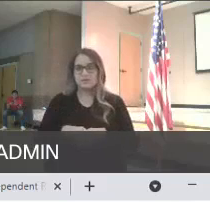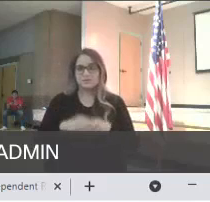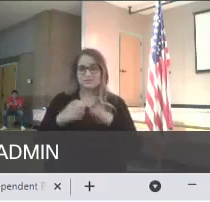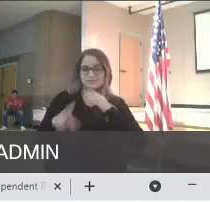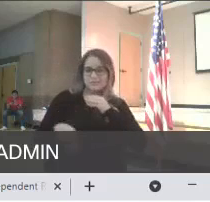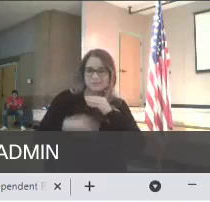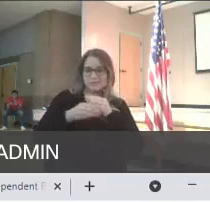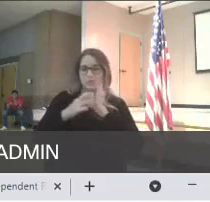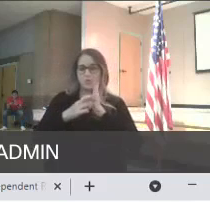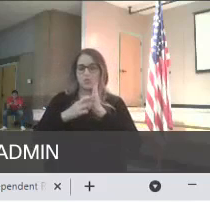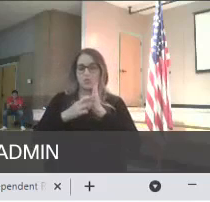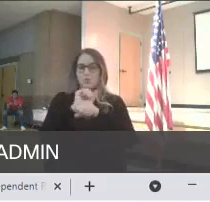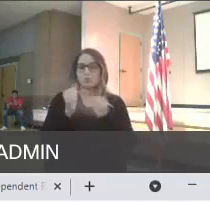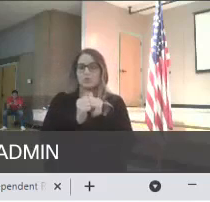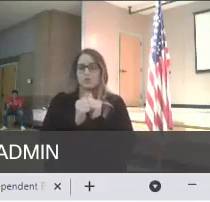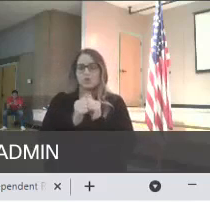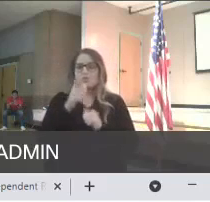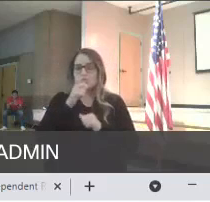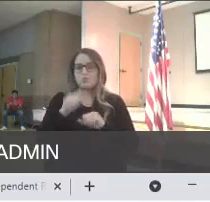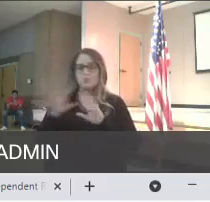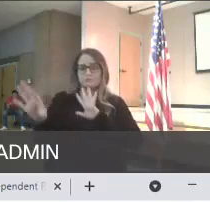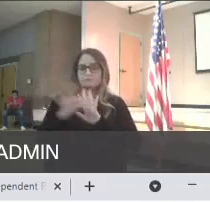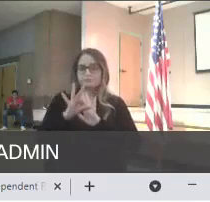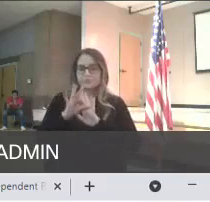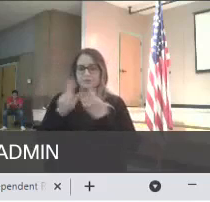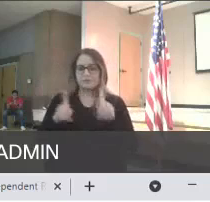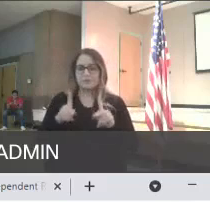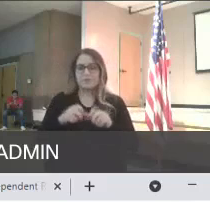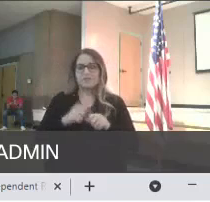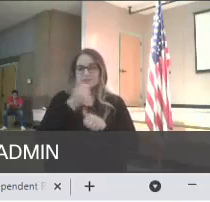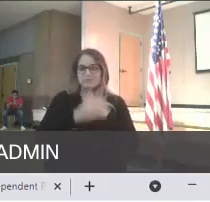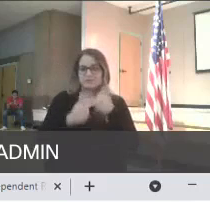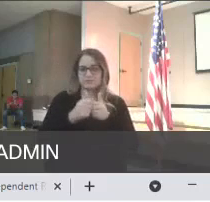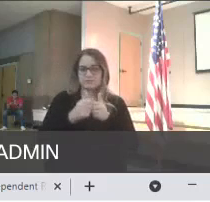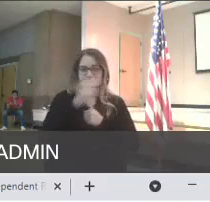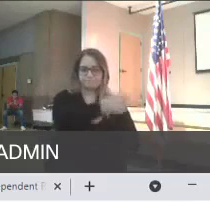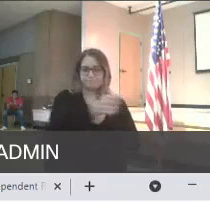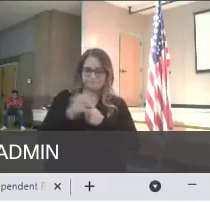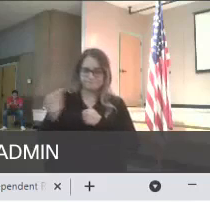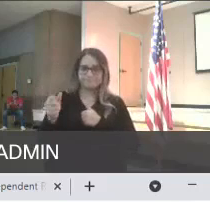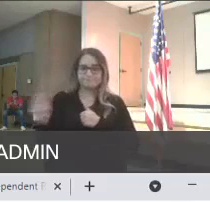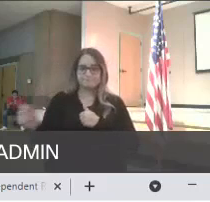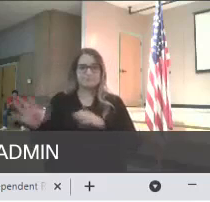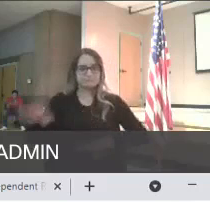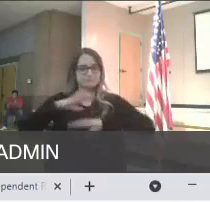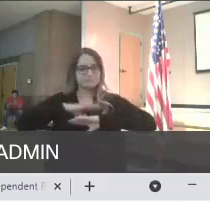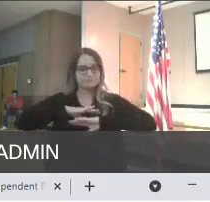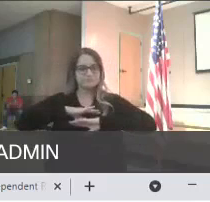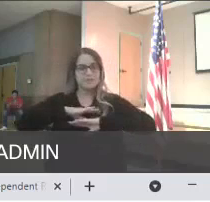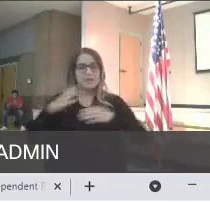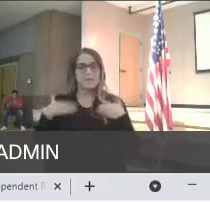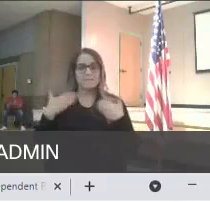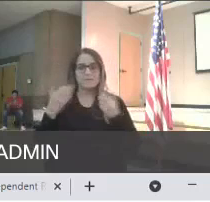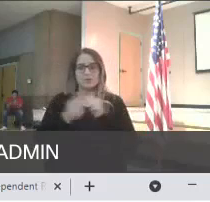We're able to work with those who are elected in each position, and we are satisfied, and in fact, happy with